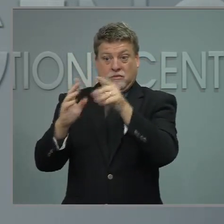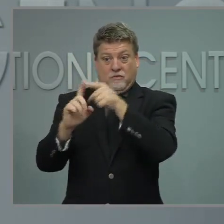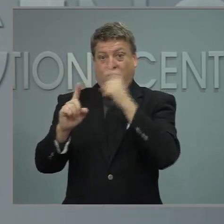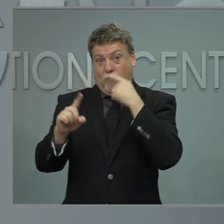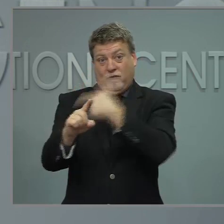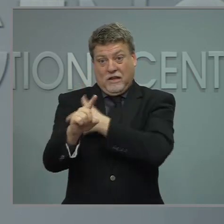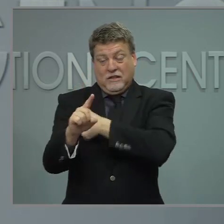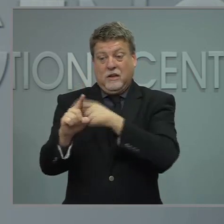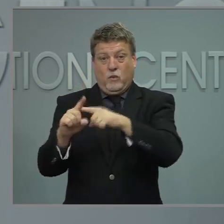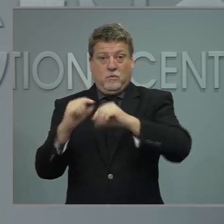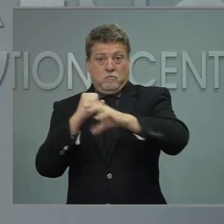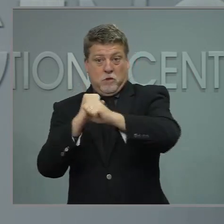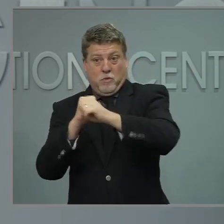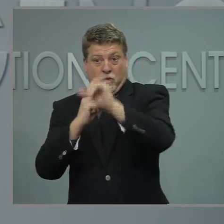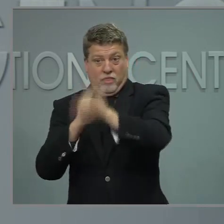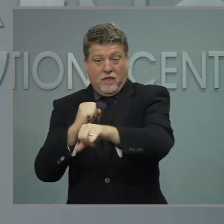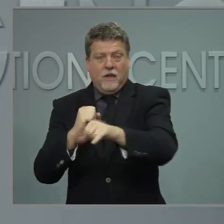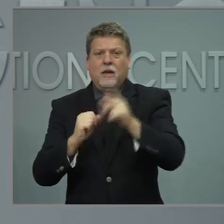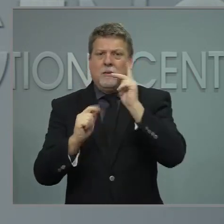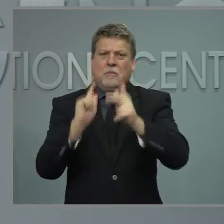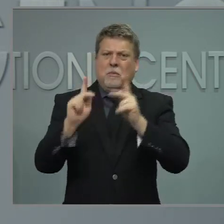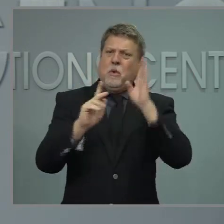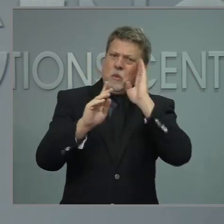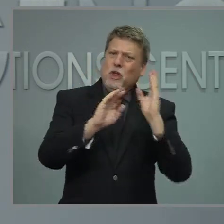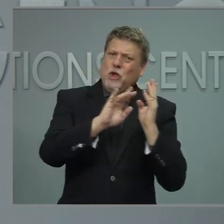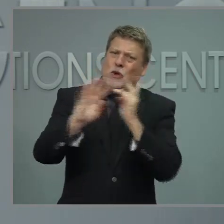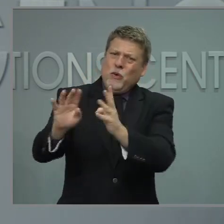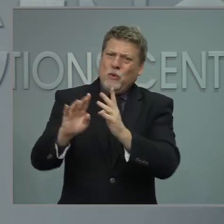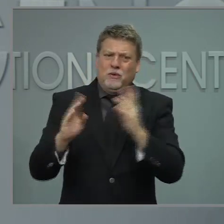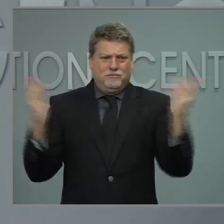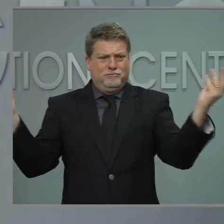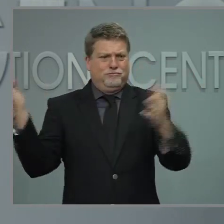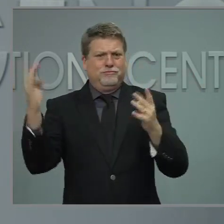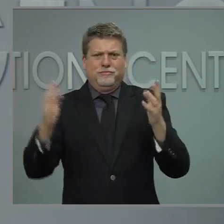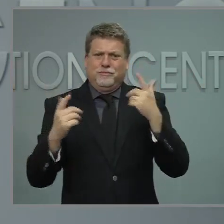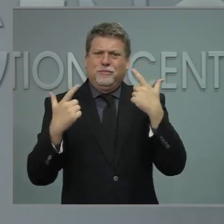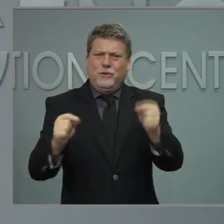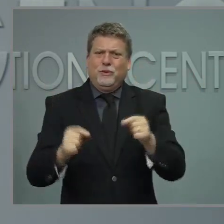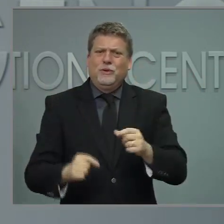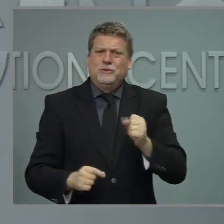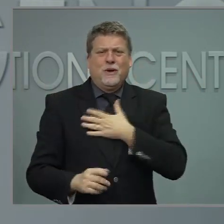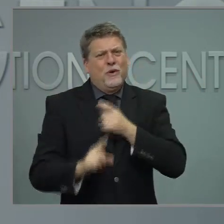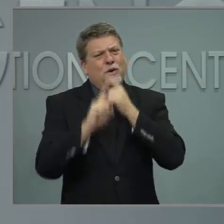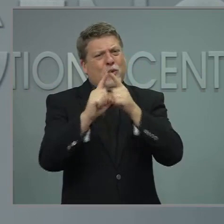but we know we have our work cut out for us to make sure that we can vaccinate as many people here in North Carolina as